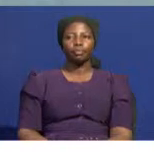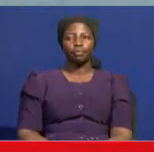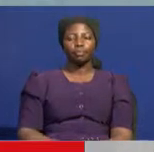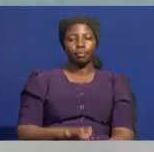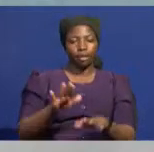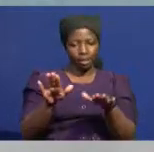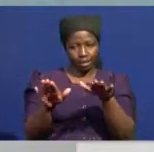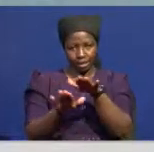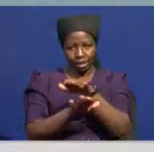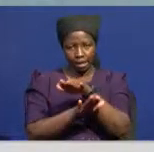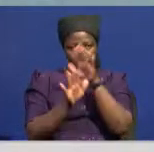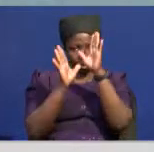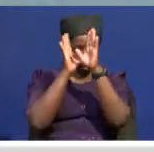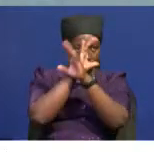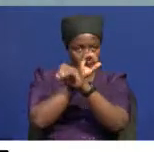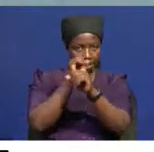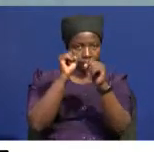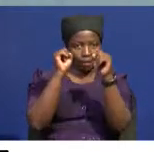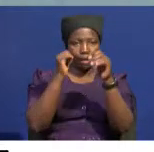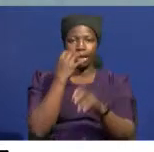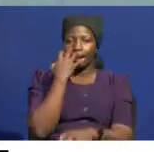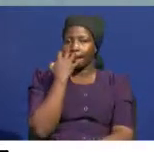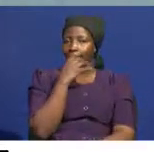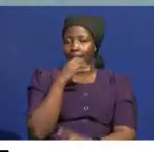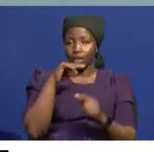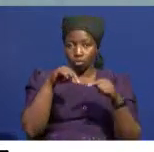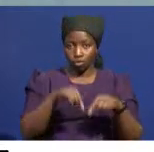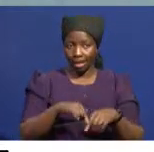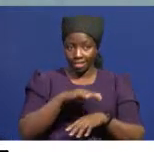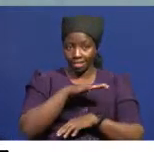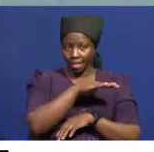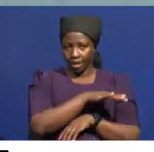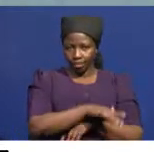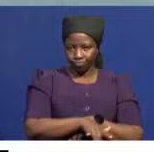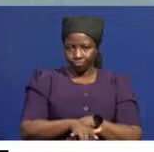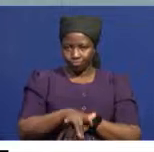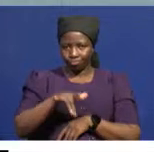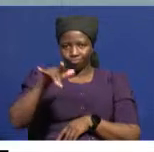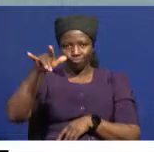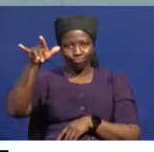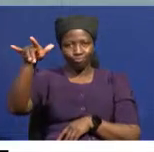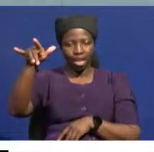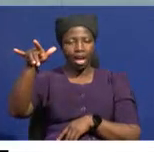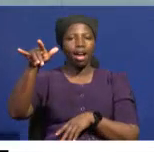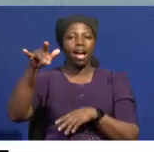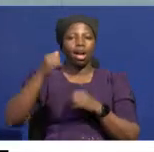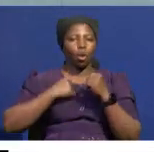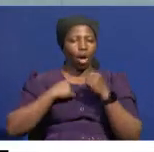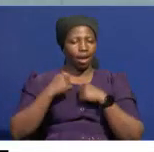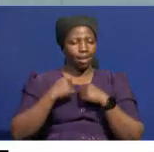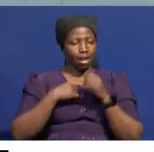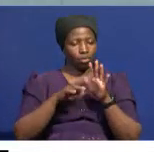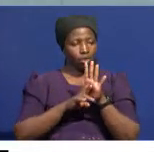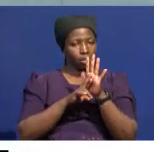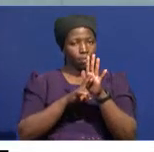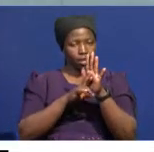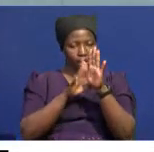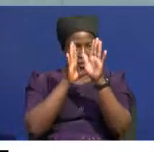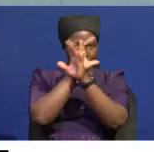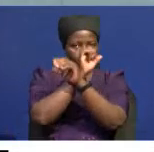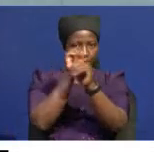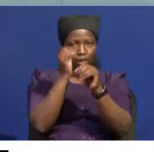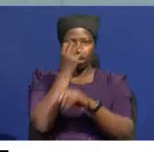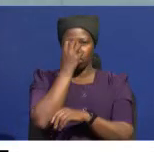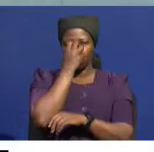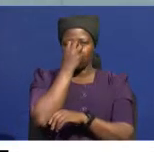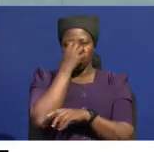Deputy President Rigathi Gachagua has this evening left for Rwanda to represent President William Ruto at the 30th